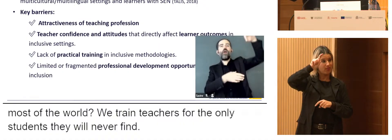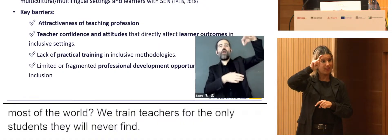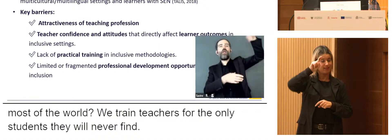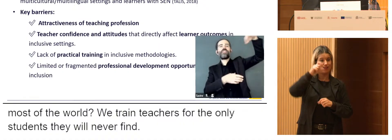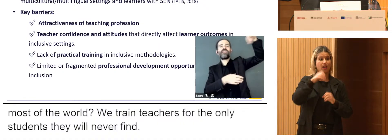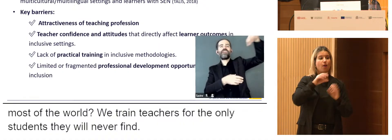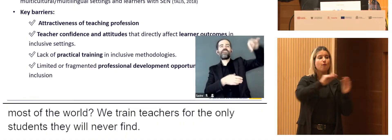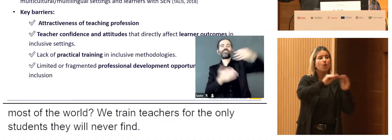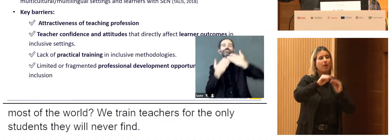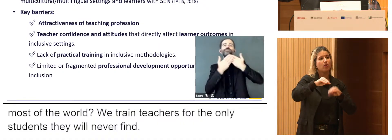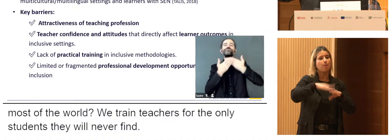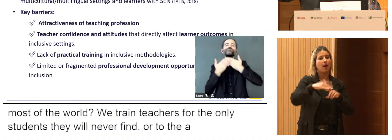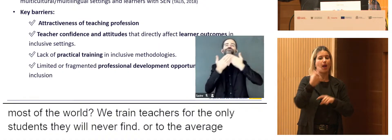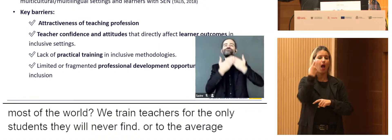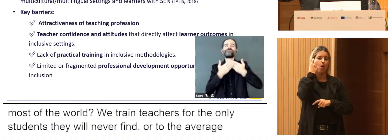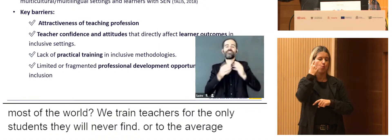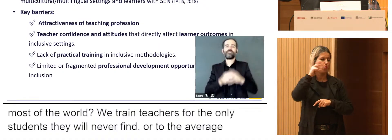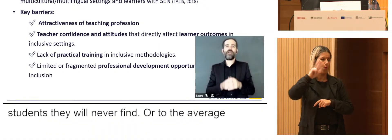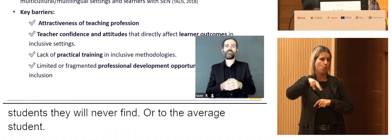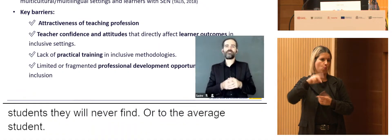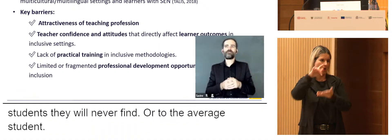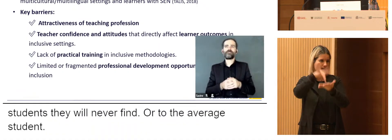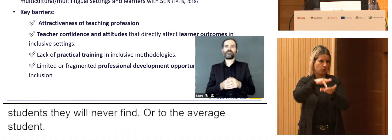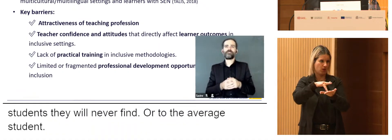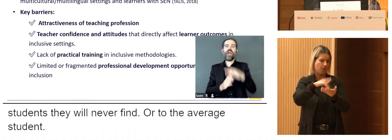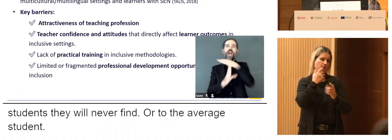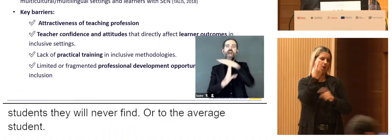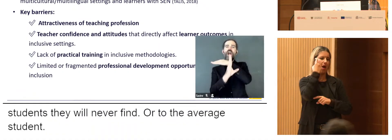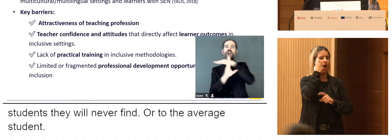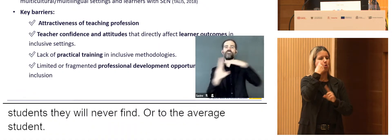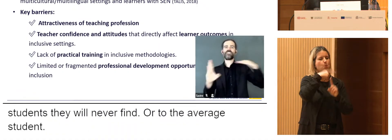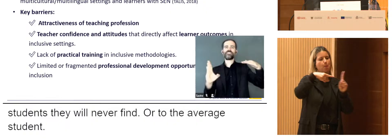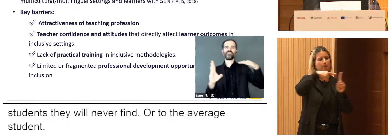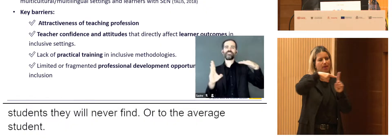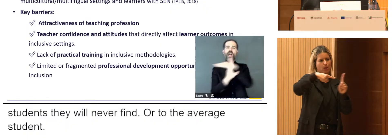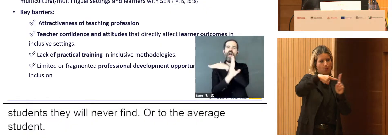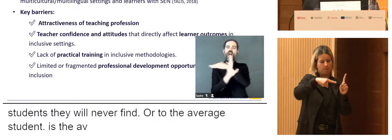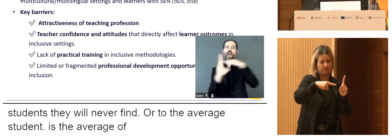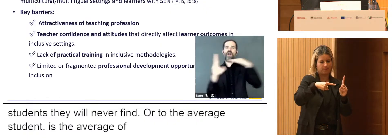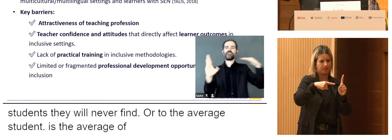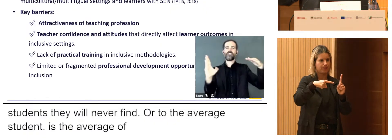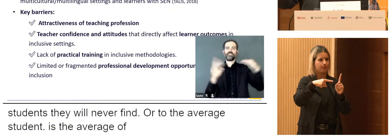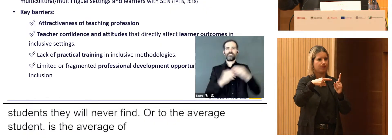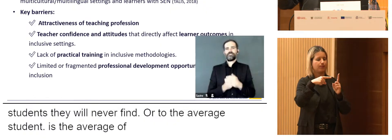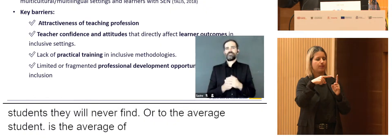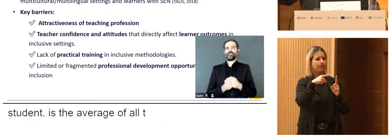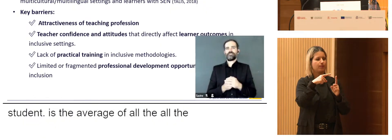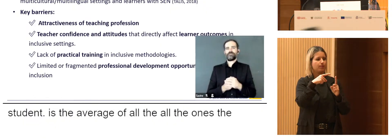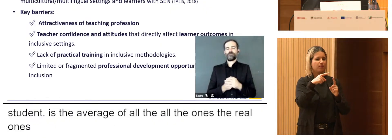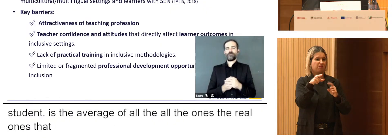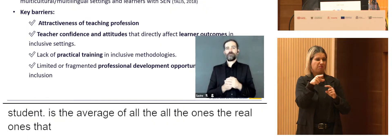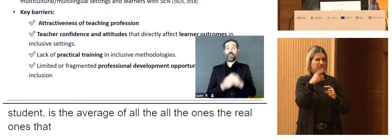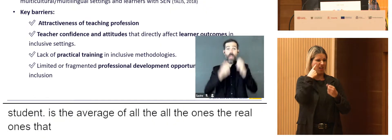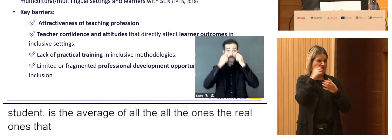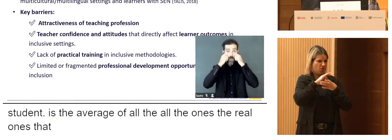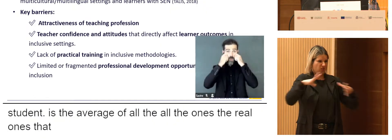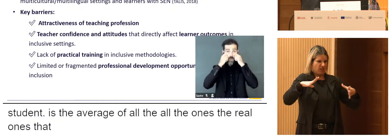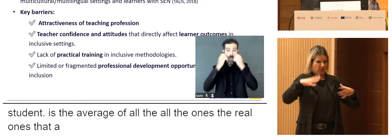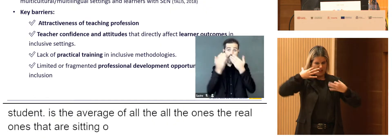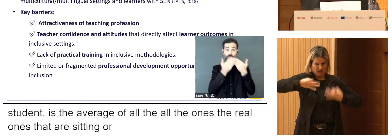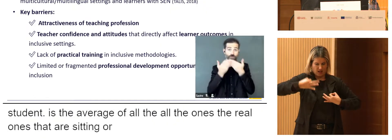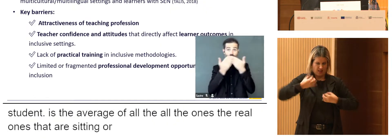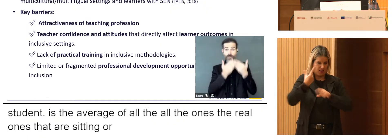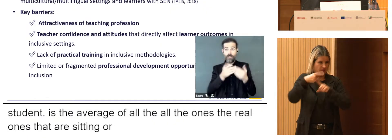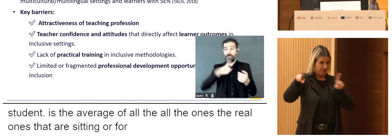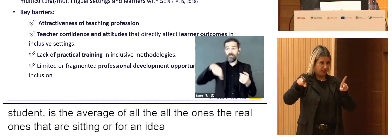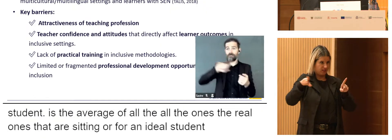Or to the average student, is the average of all the ones, the real ones that are sitting, or for an ideal